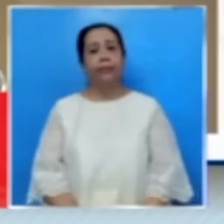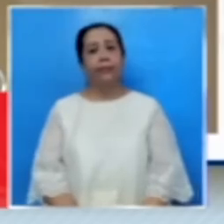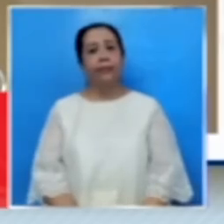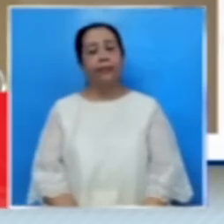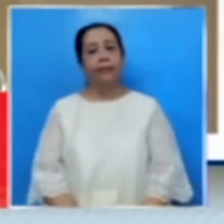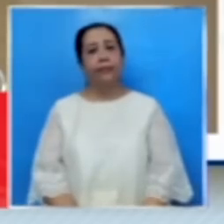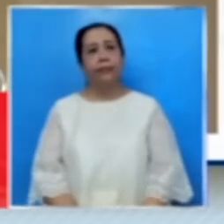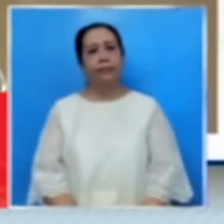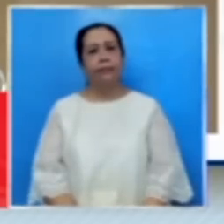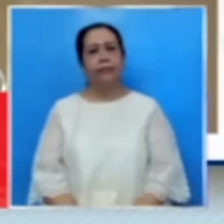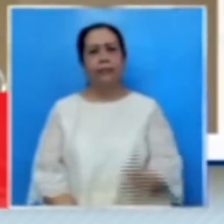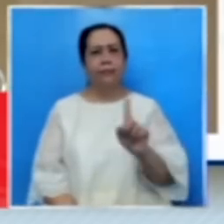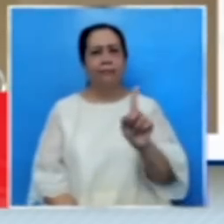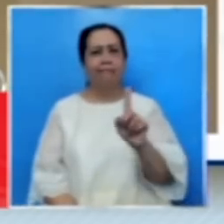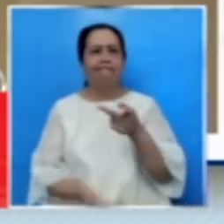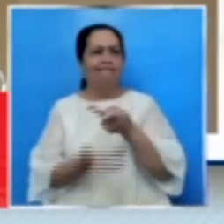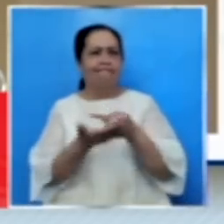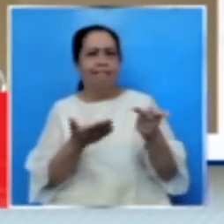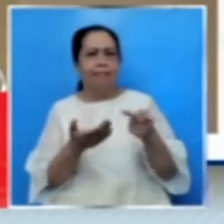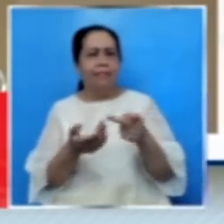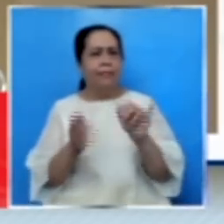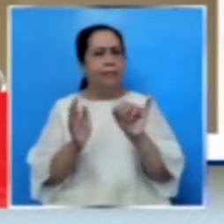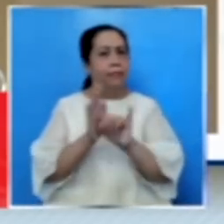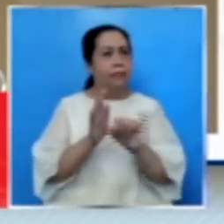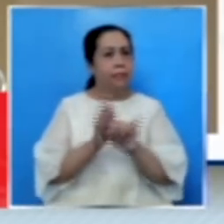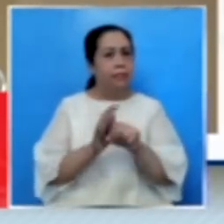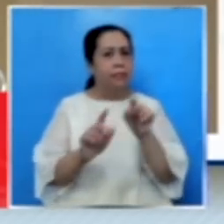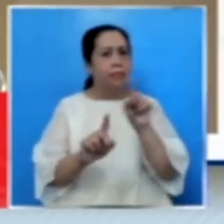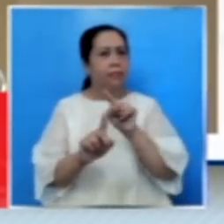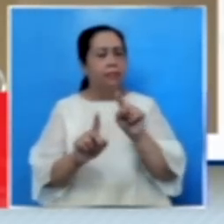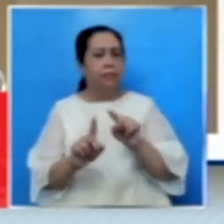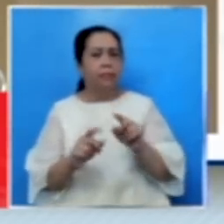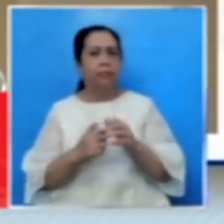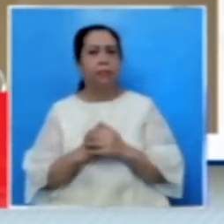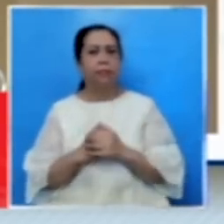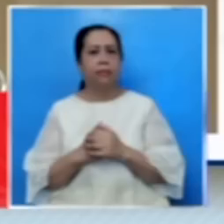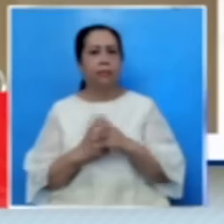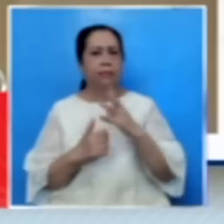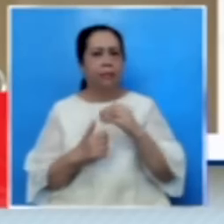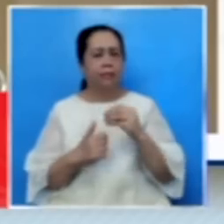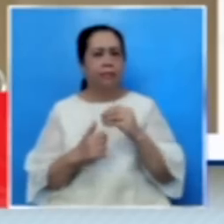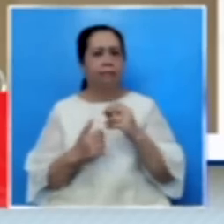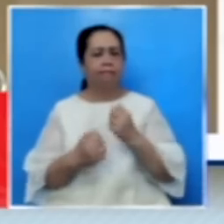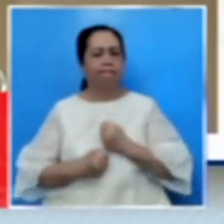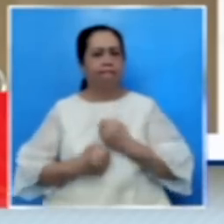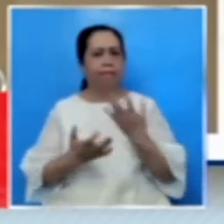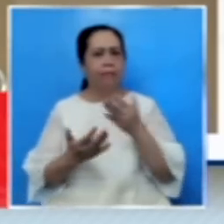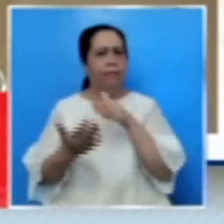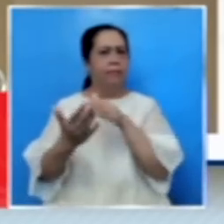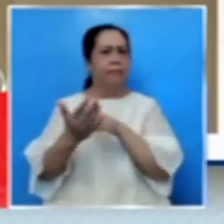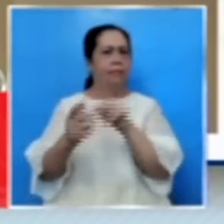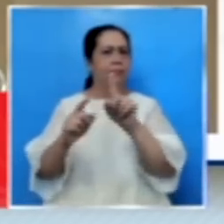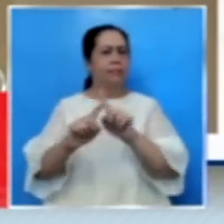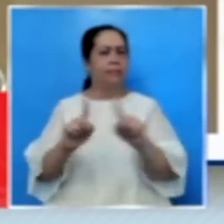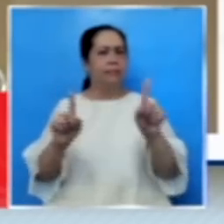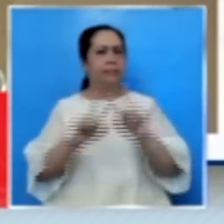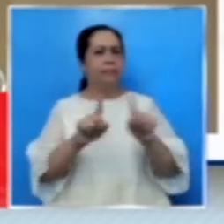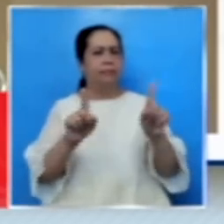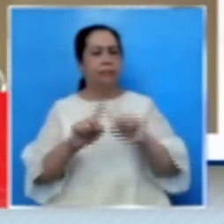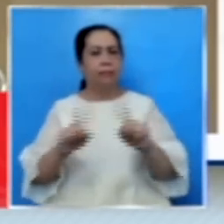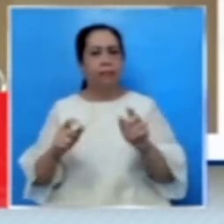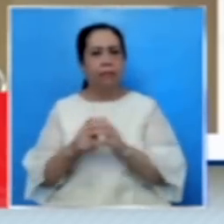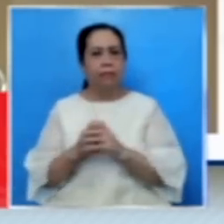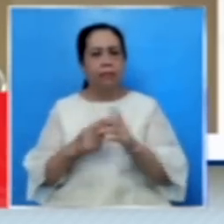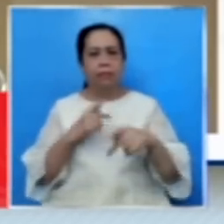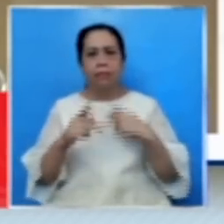the failure to identify and speak up against different kinds